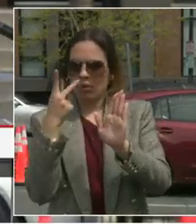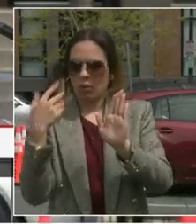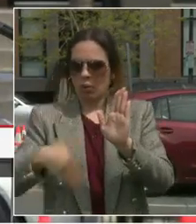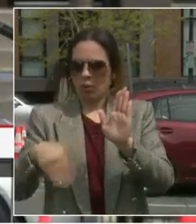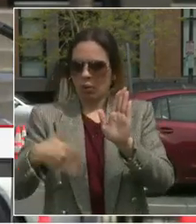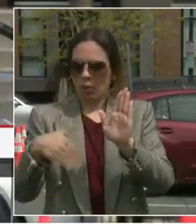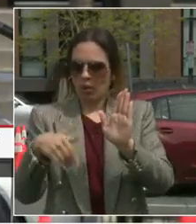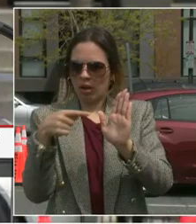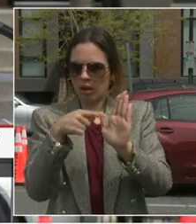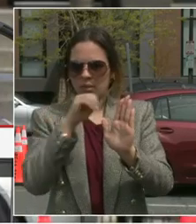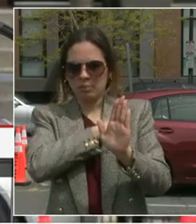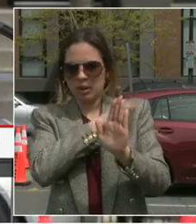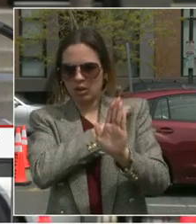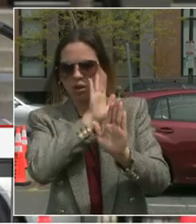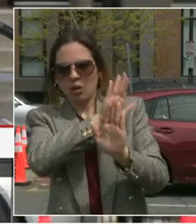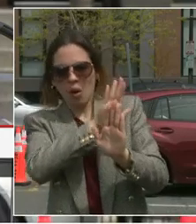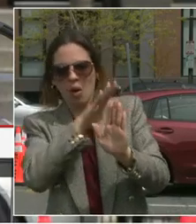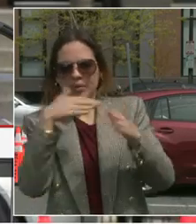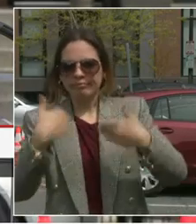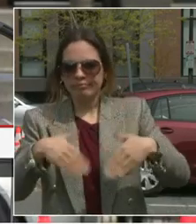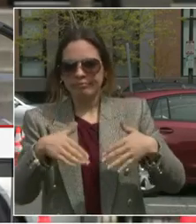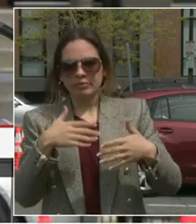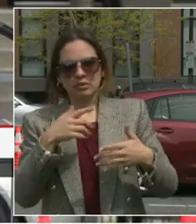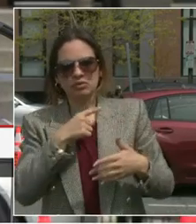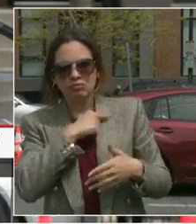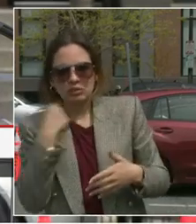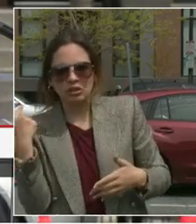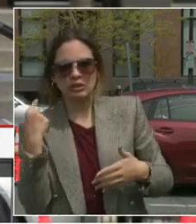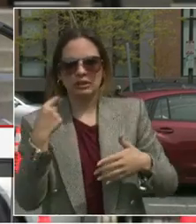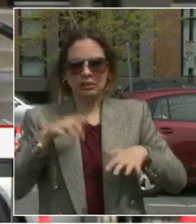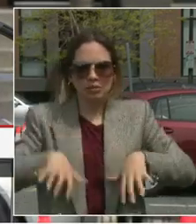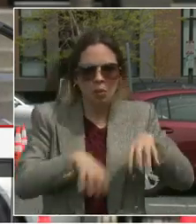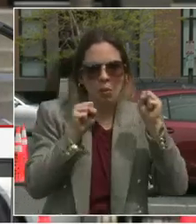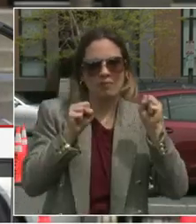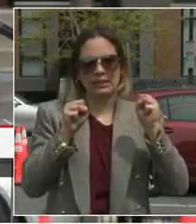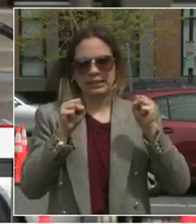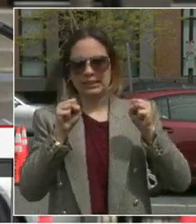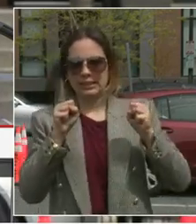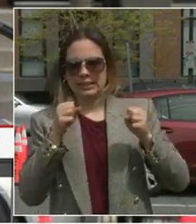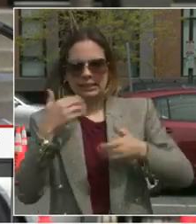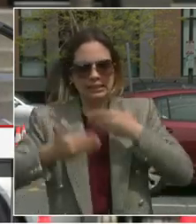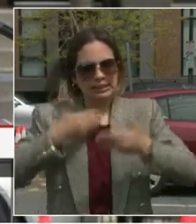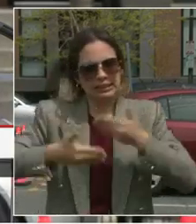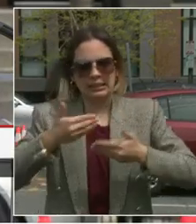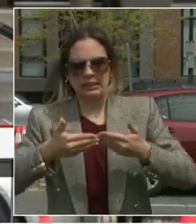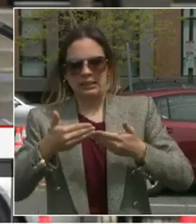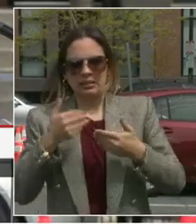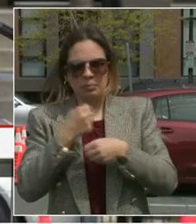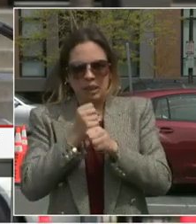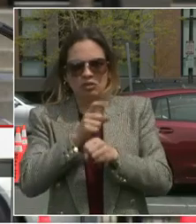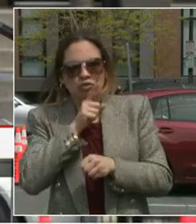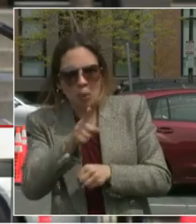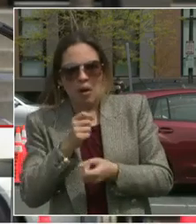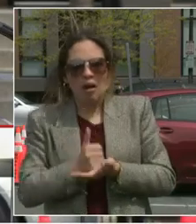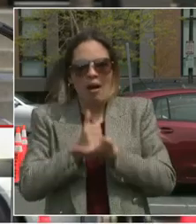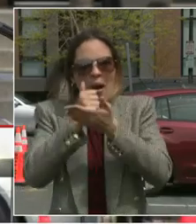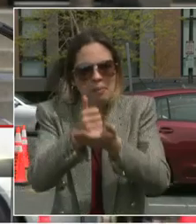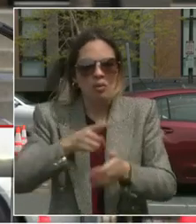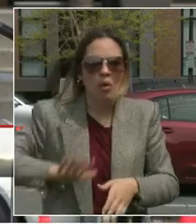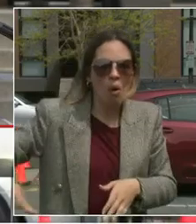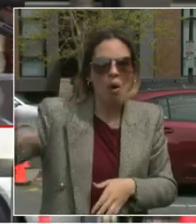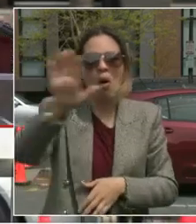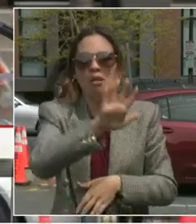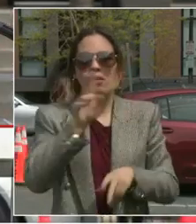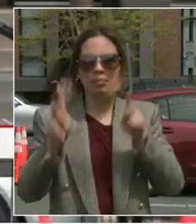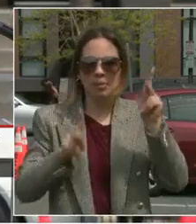take risks and do things that might be counterintuitive, which is really ensure that we are helping people year round and